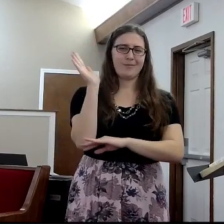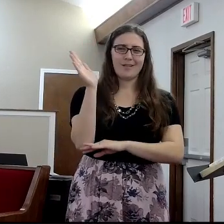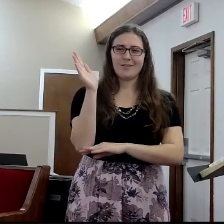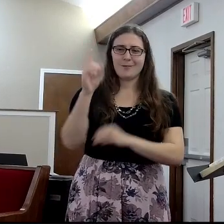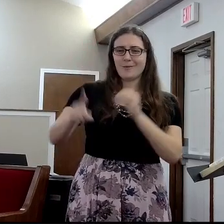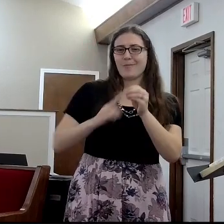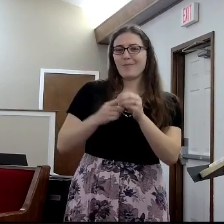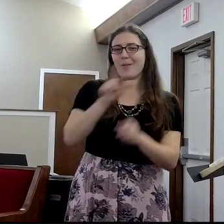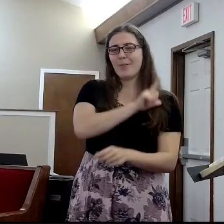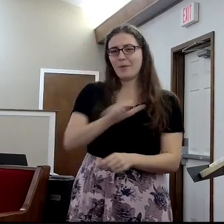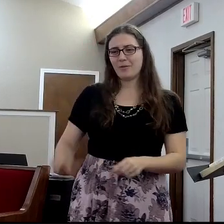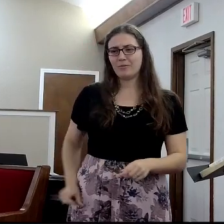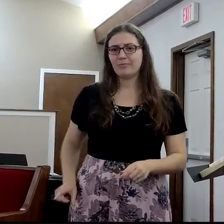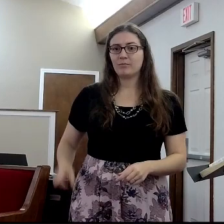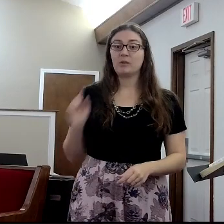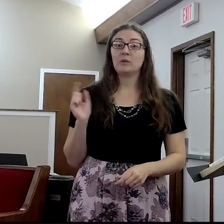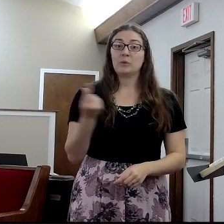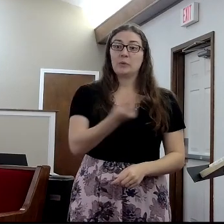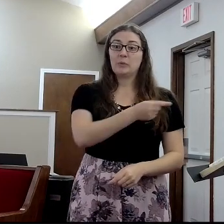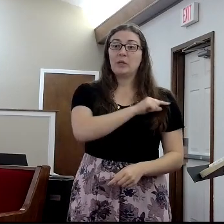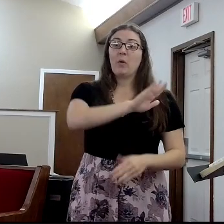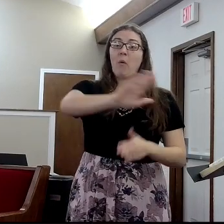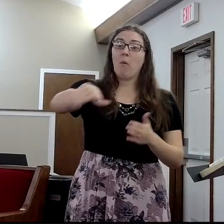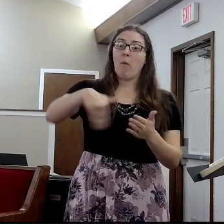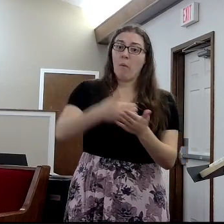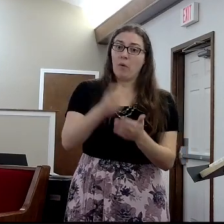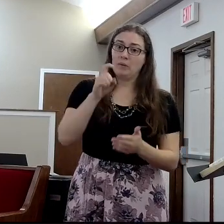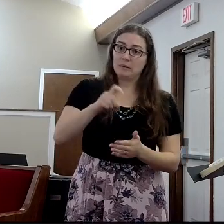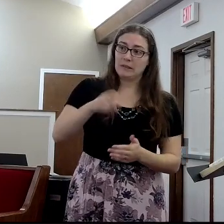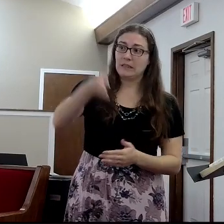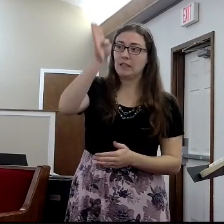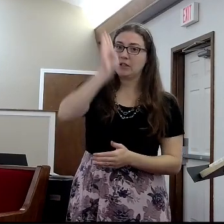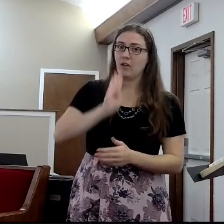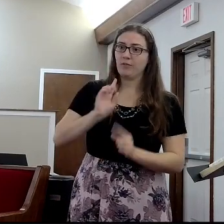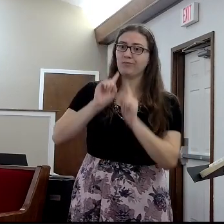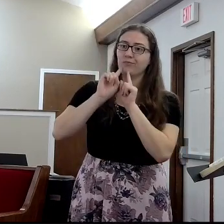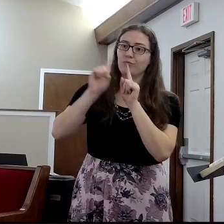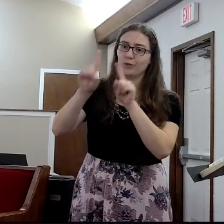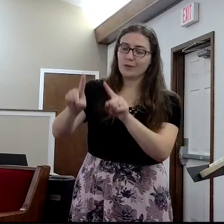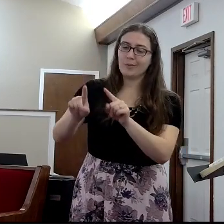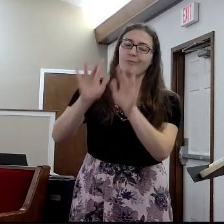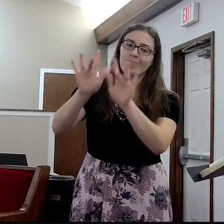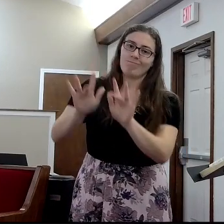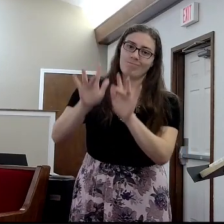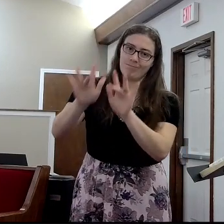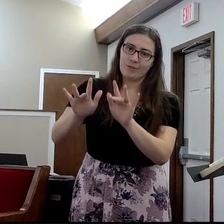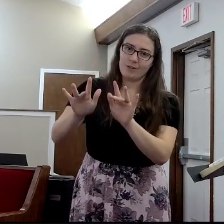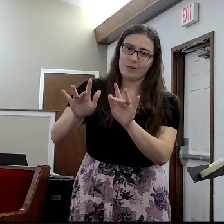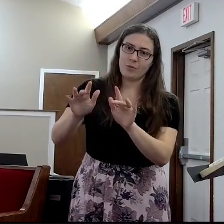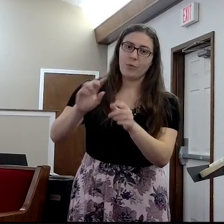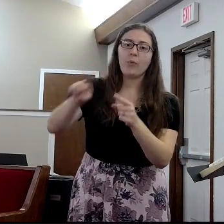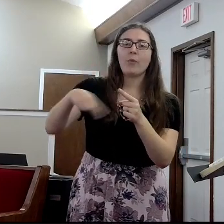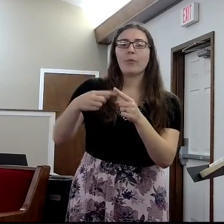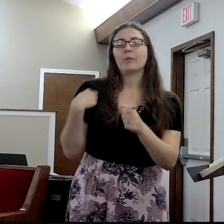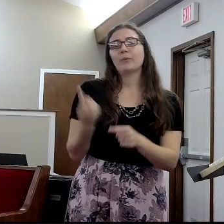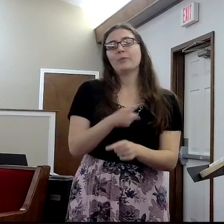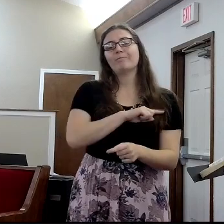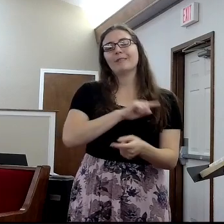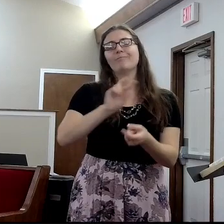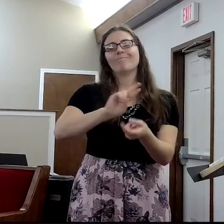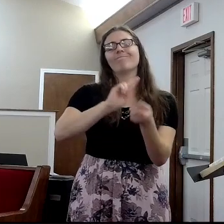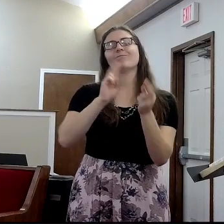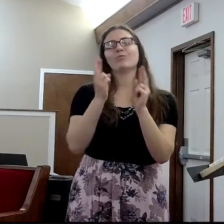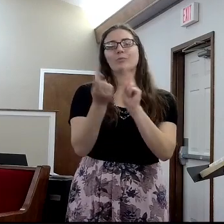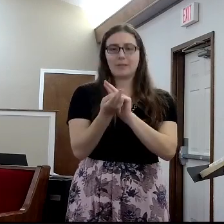great message about the Lord? We all need a God that can respond to our repentance. Then we talked